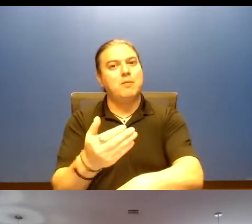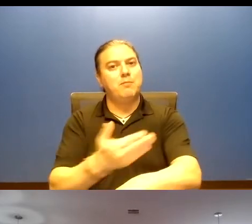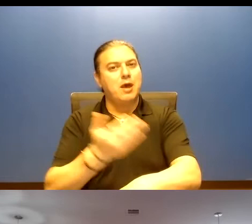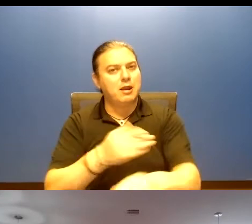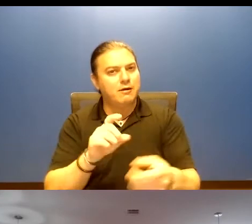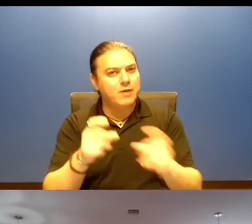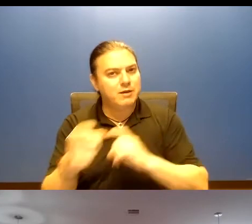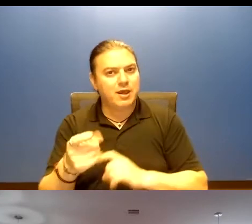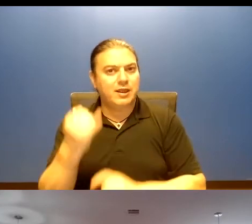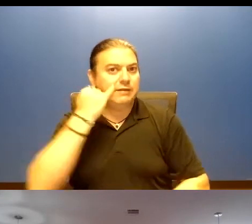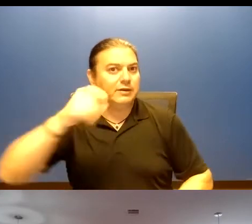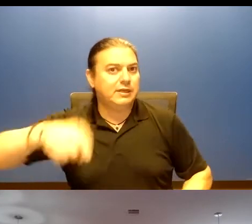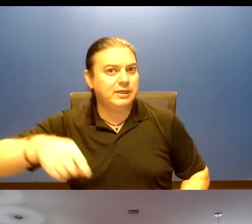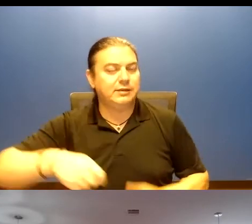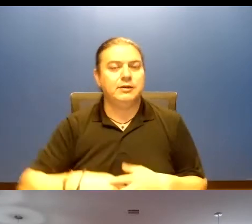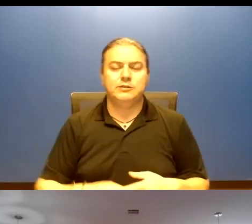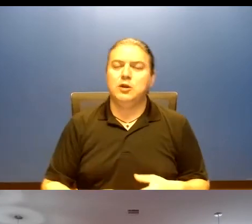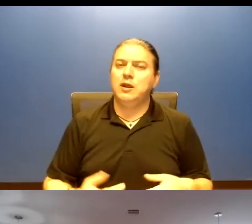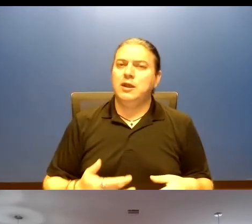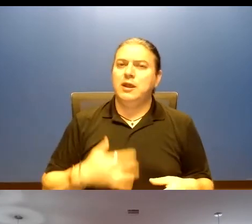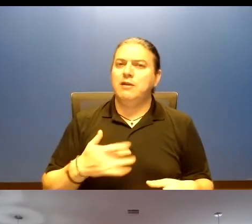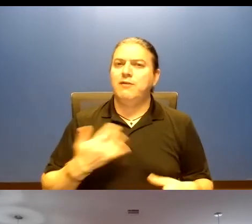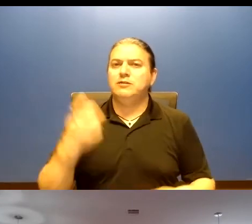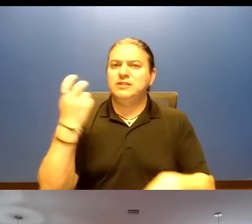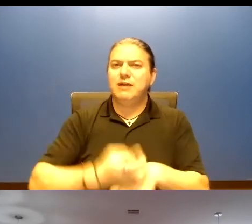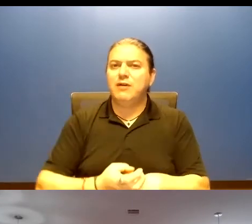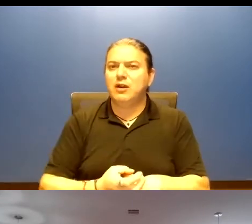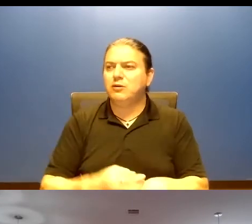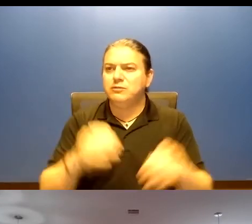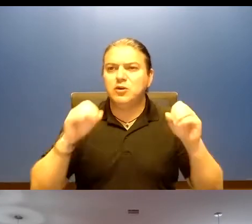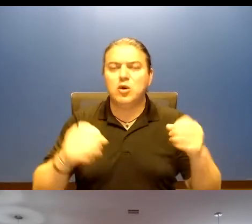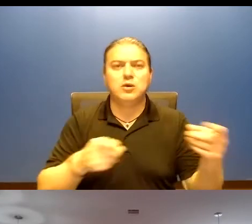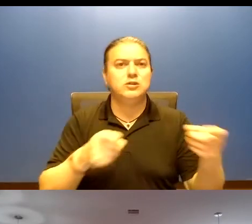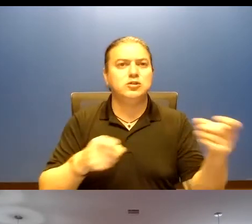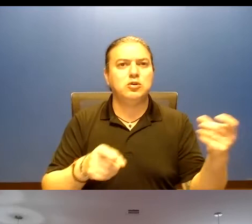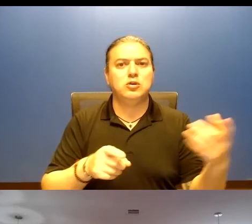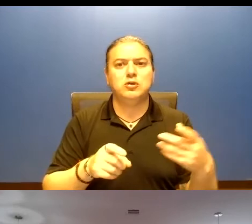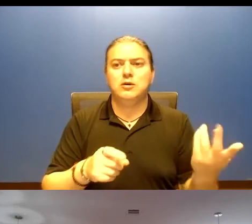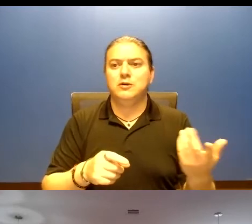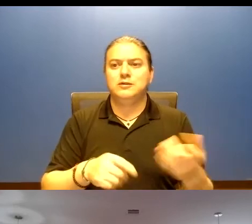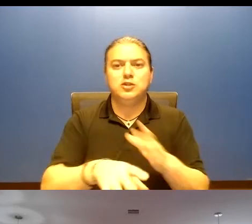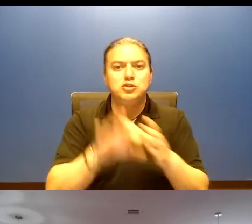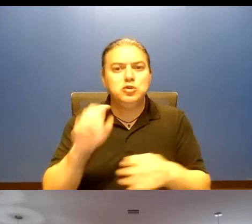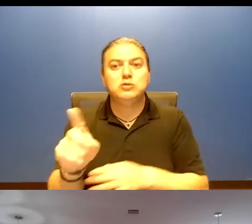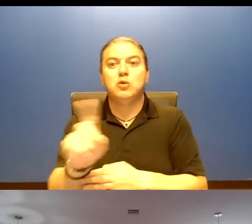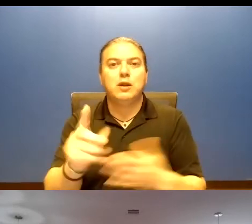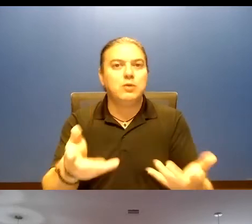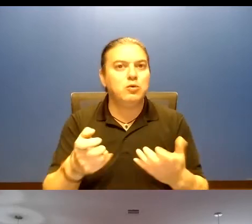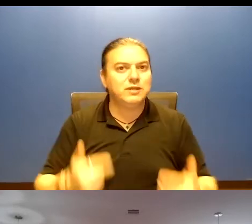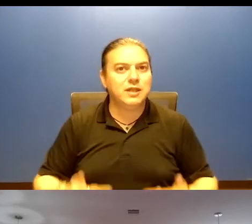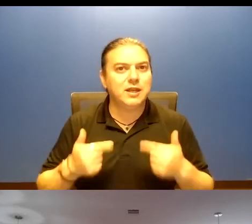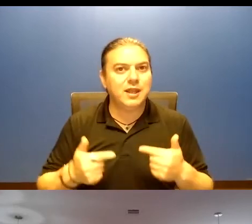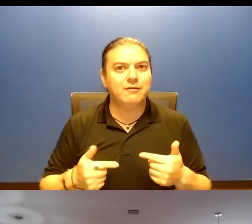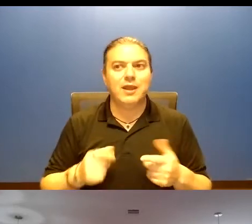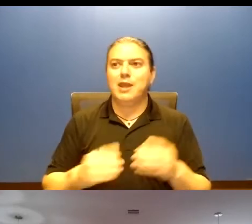it. And so it was really difficult and feel like we didn't have control over choosing where we wanted to live. And it was really about whoever would